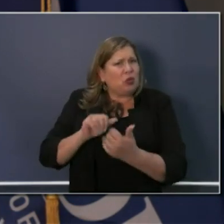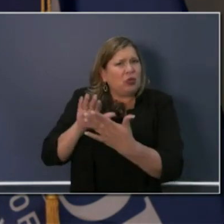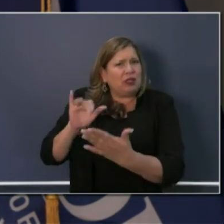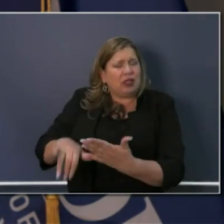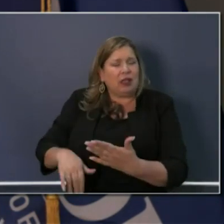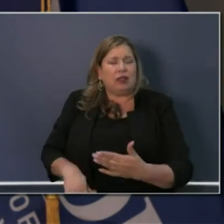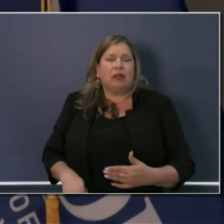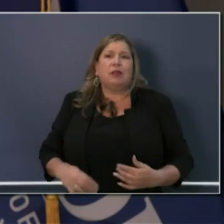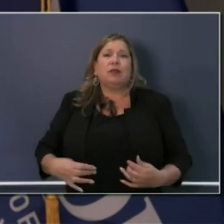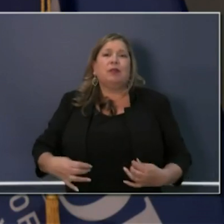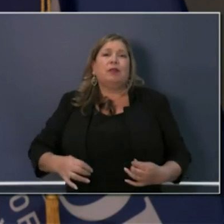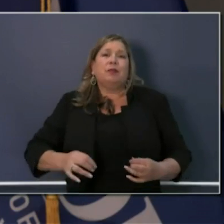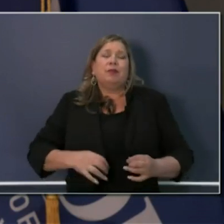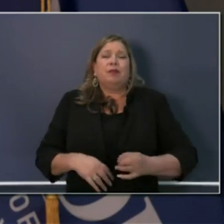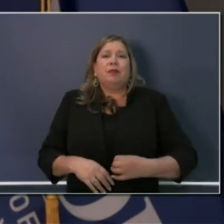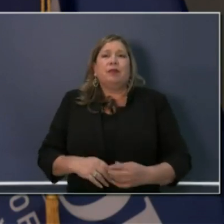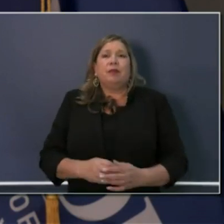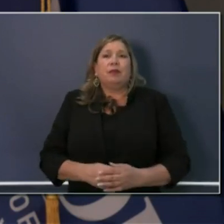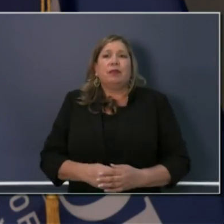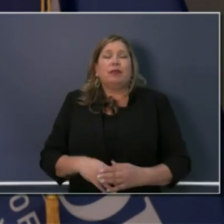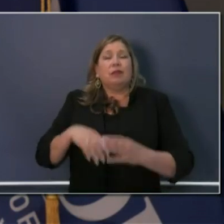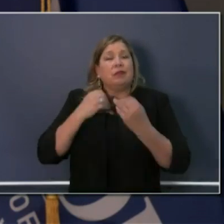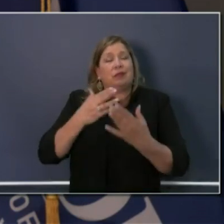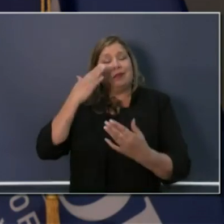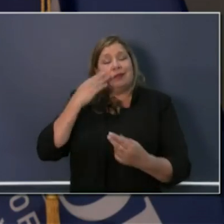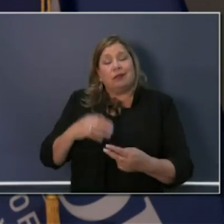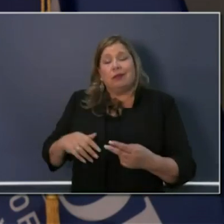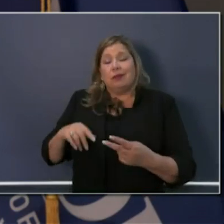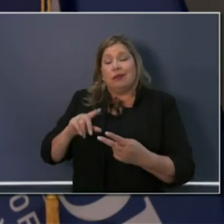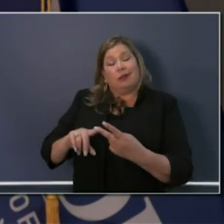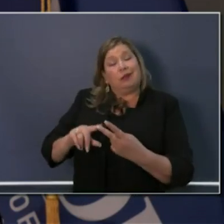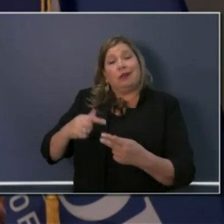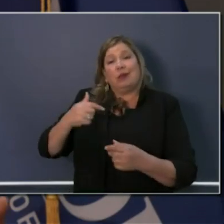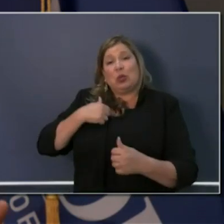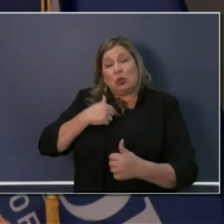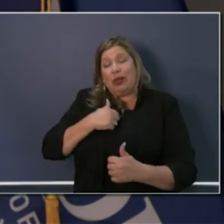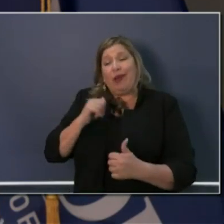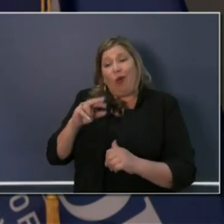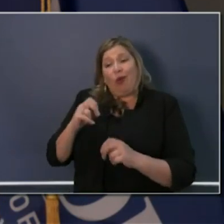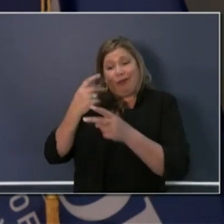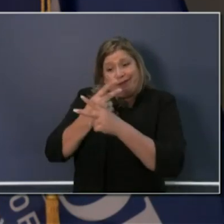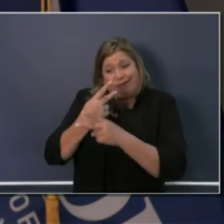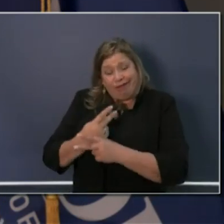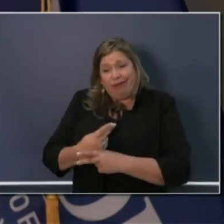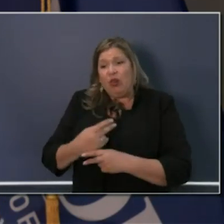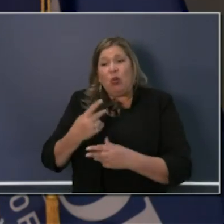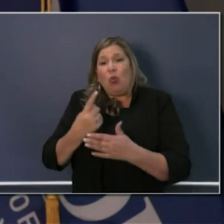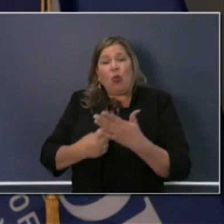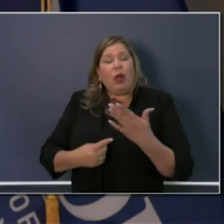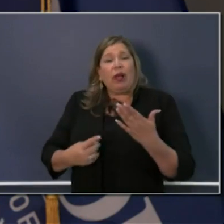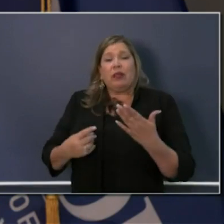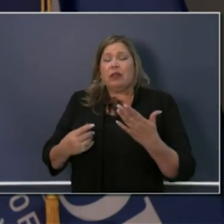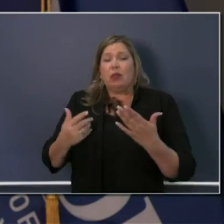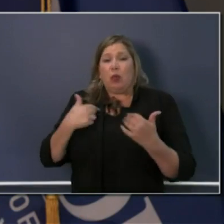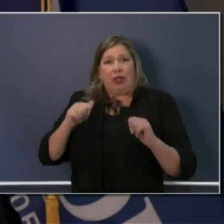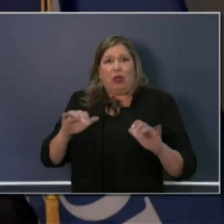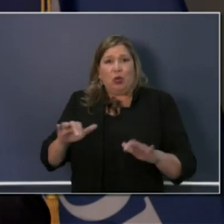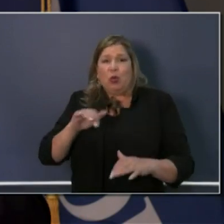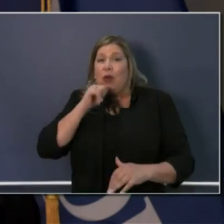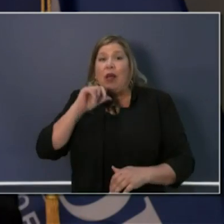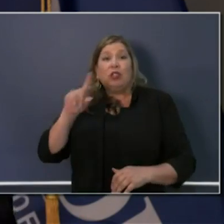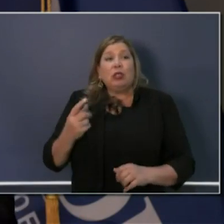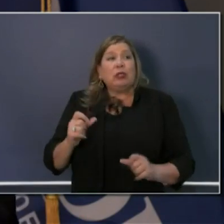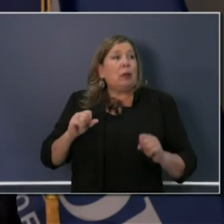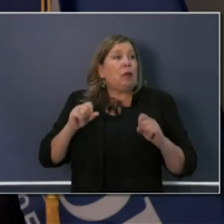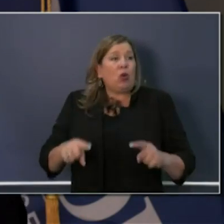me, that's deeply part of our conversation. We're not just thinking situationally, we're also thinking sustainably. Every decision we're making is done